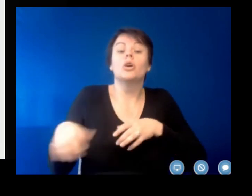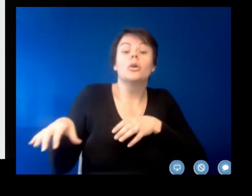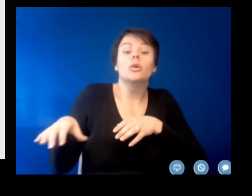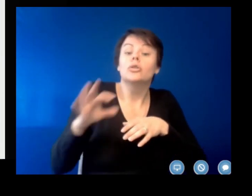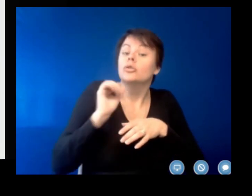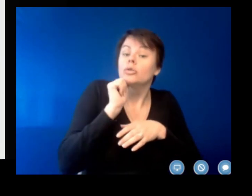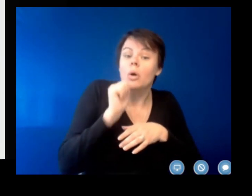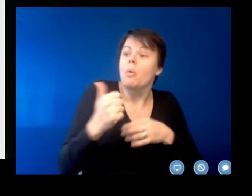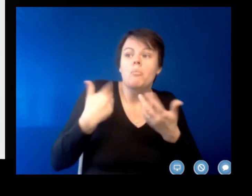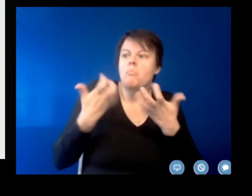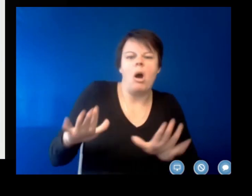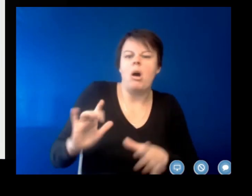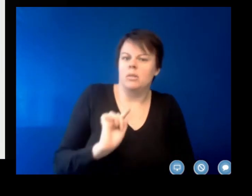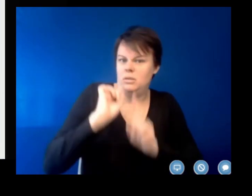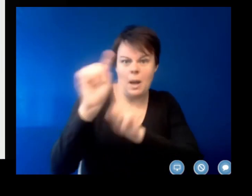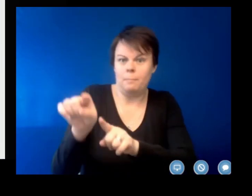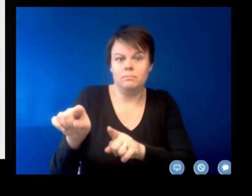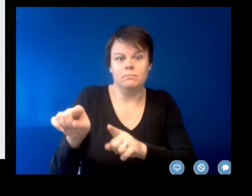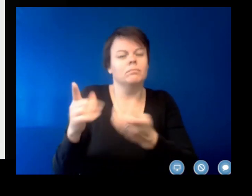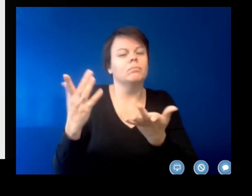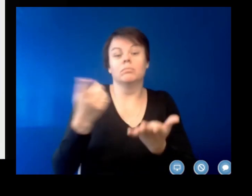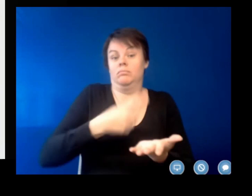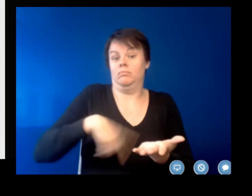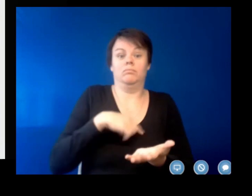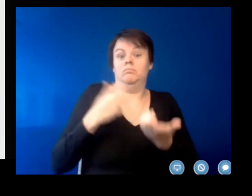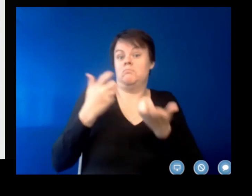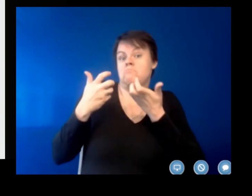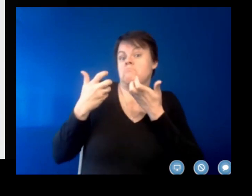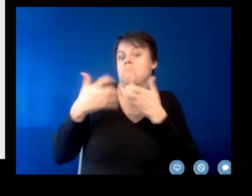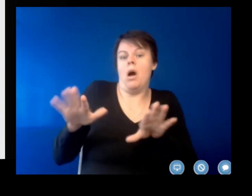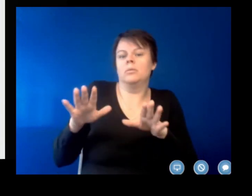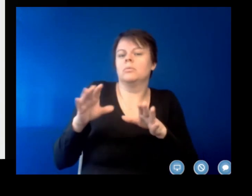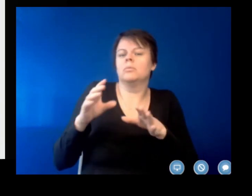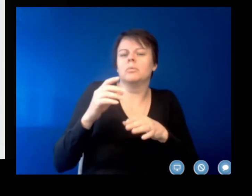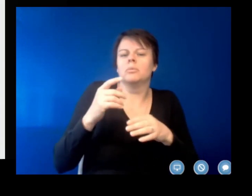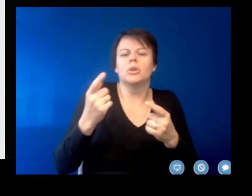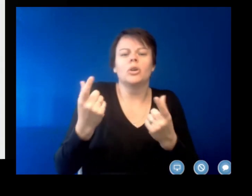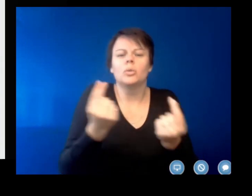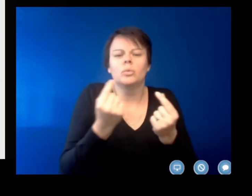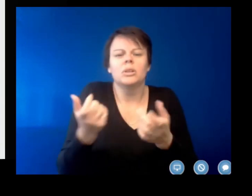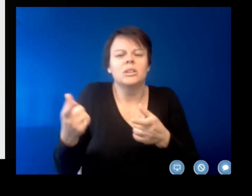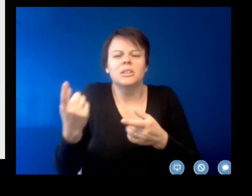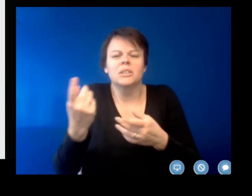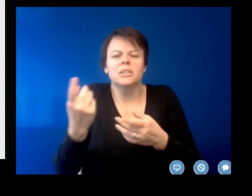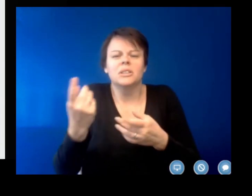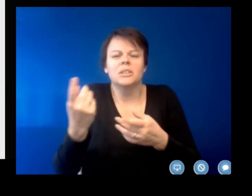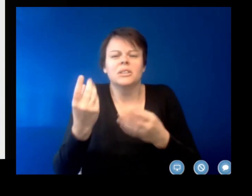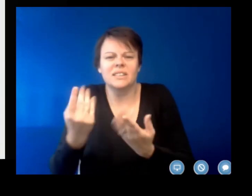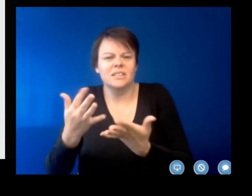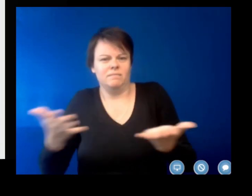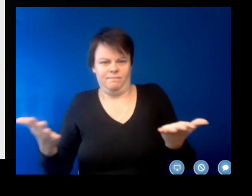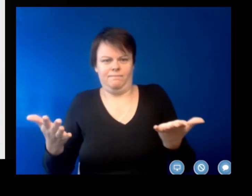strangeness, where you see new things in the other world, transform it into a new local area. So